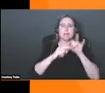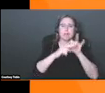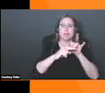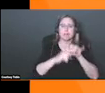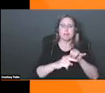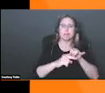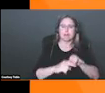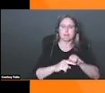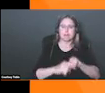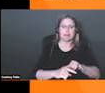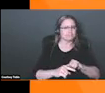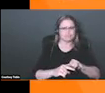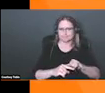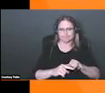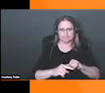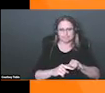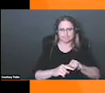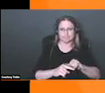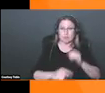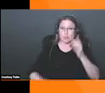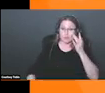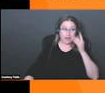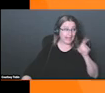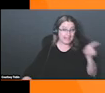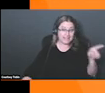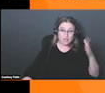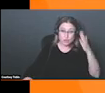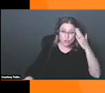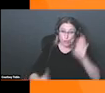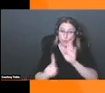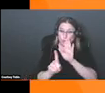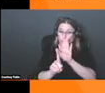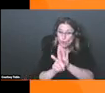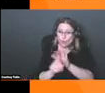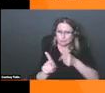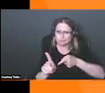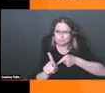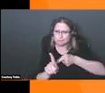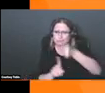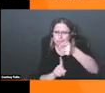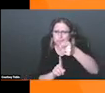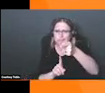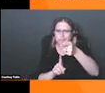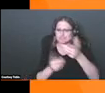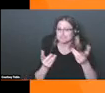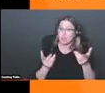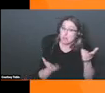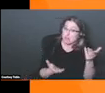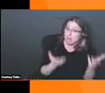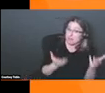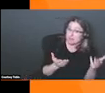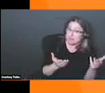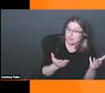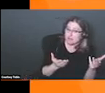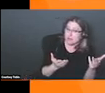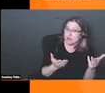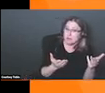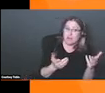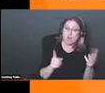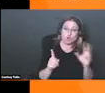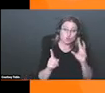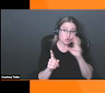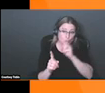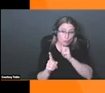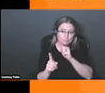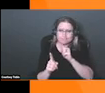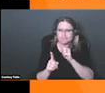they probably don't know the technical aspects of your work. They may, but you don't want to assume that.